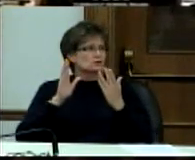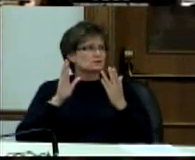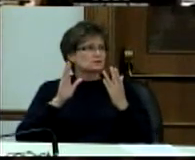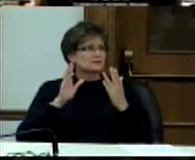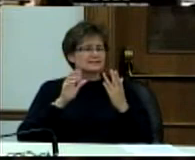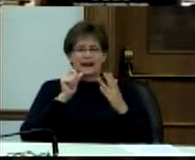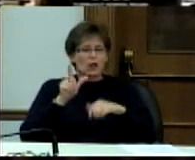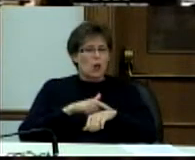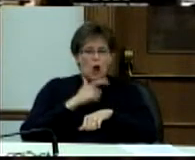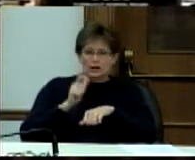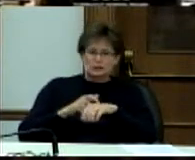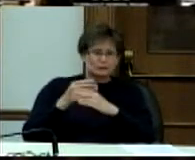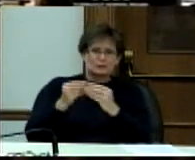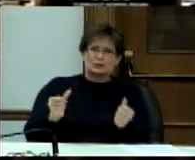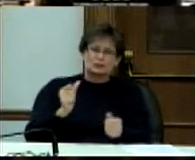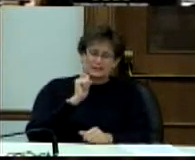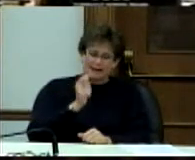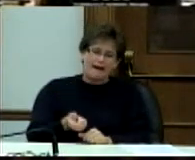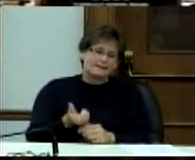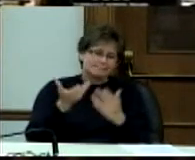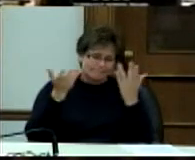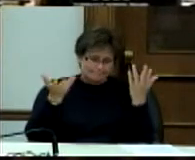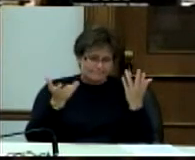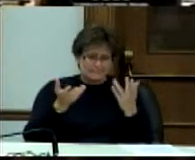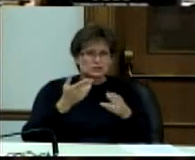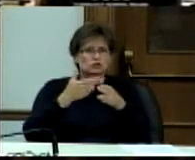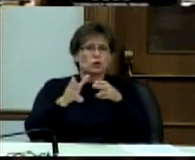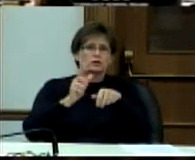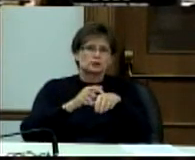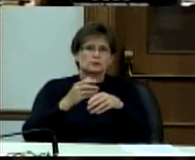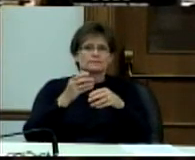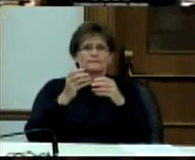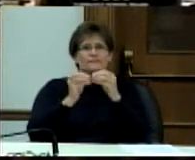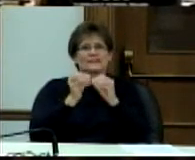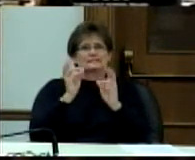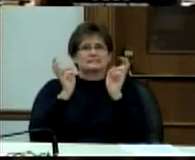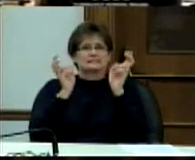rather than a long-term Right, solution. rather than long-term But solution.